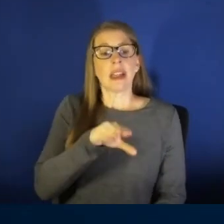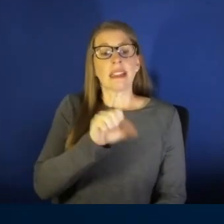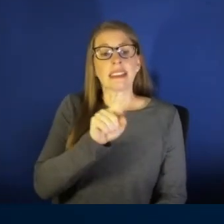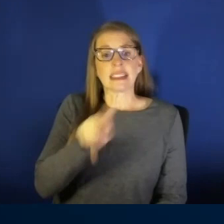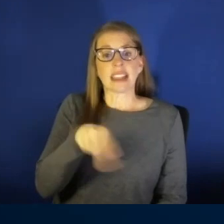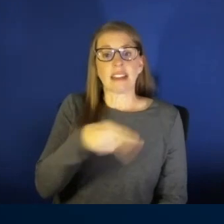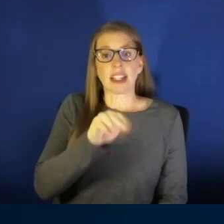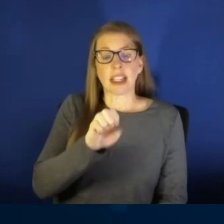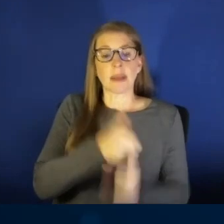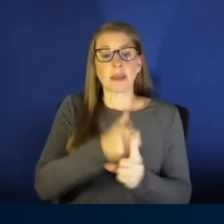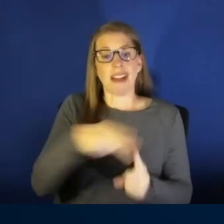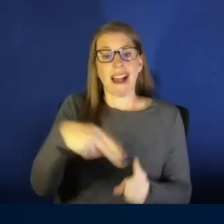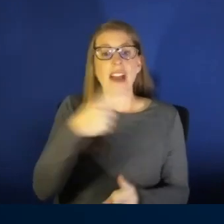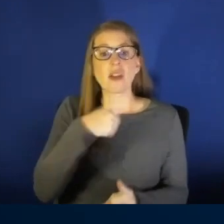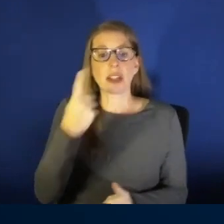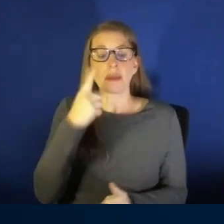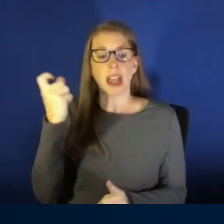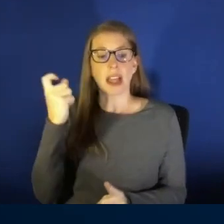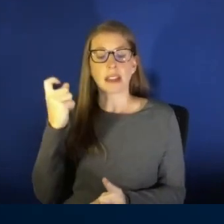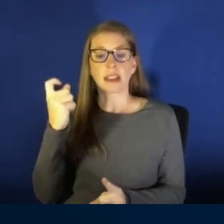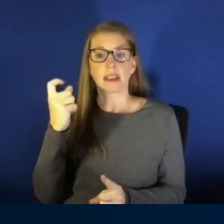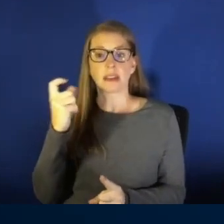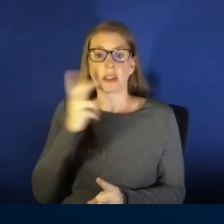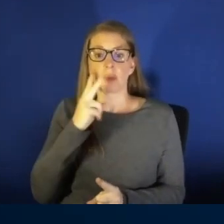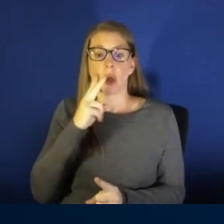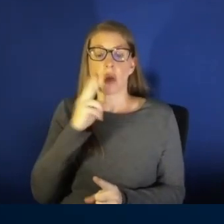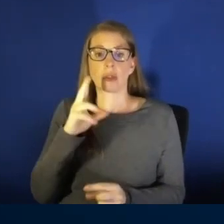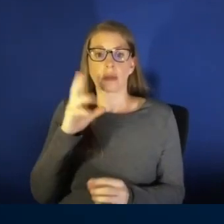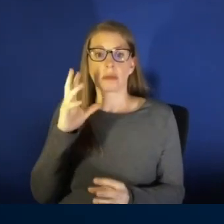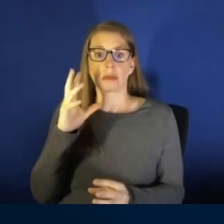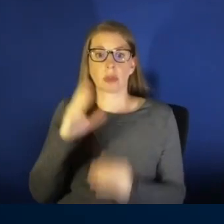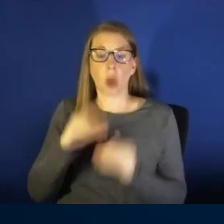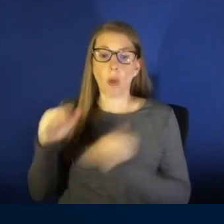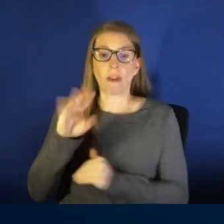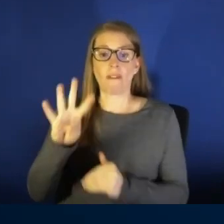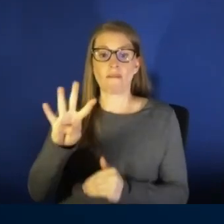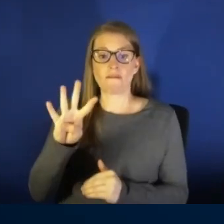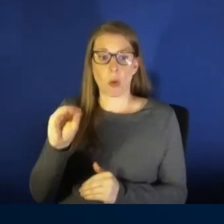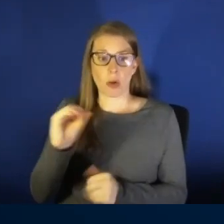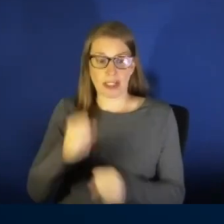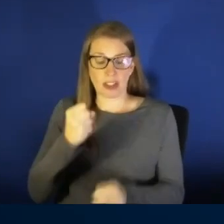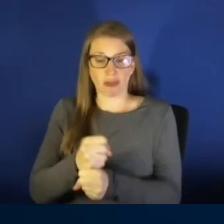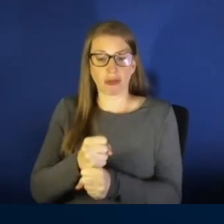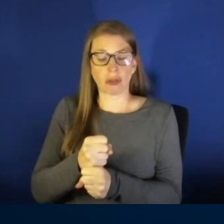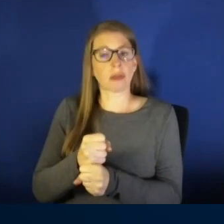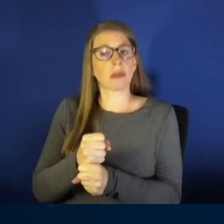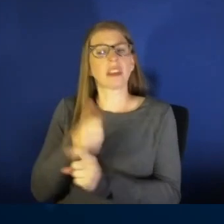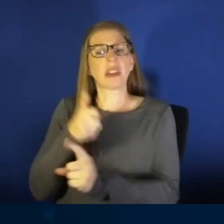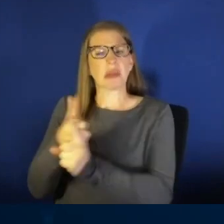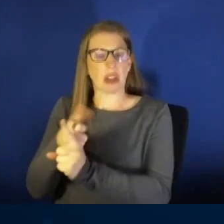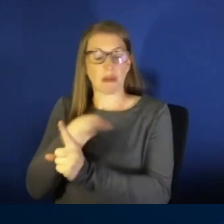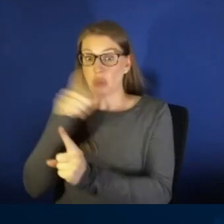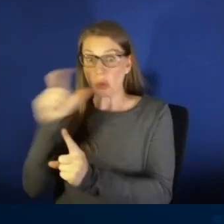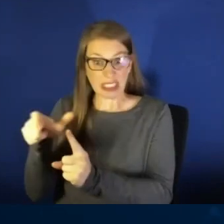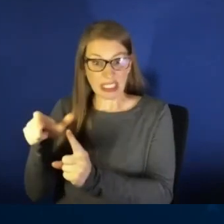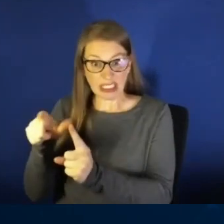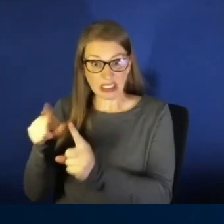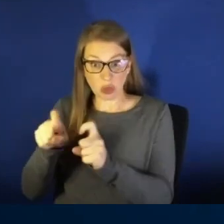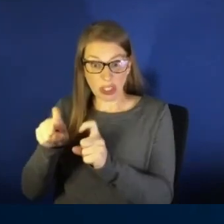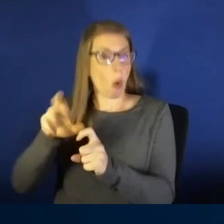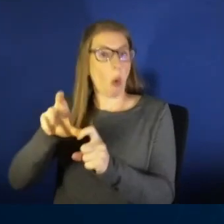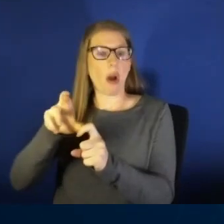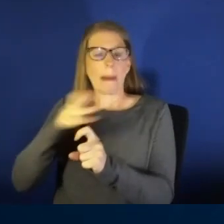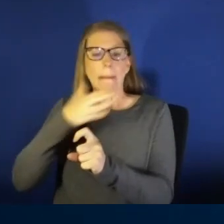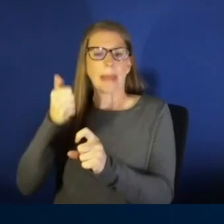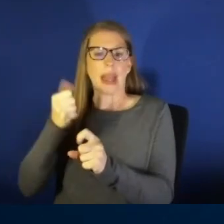for over 4 decades. But is he going to continue? Will at some point he not need this screening, or is it best for him just to get one